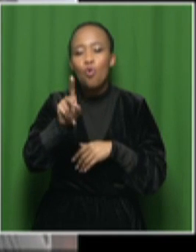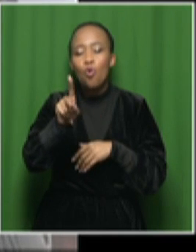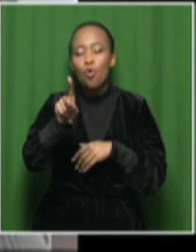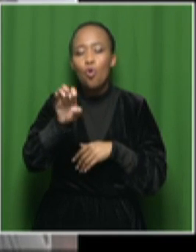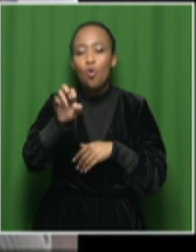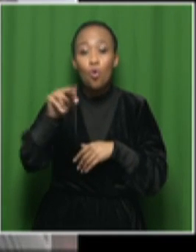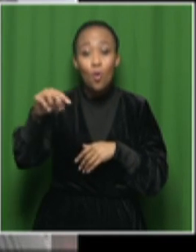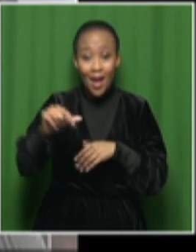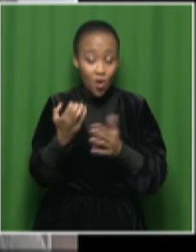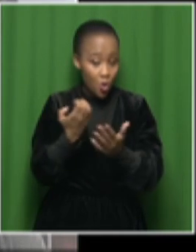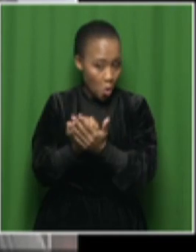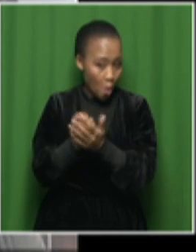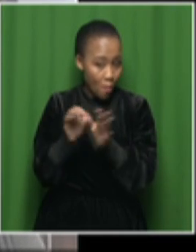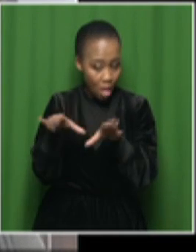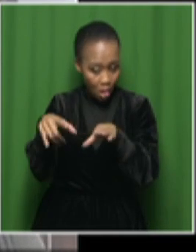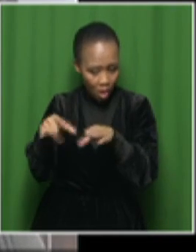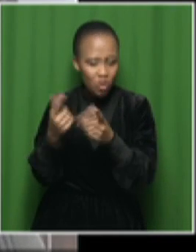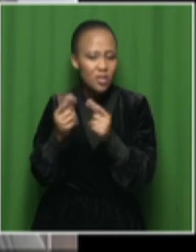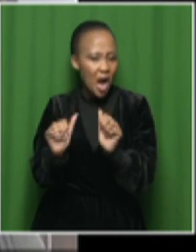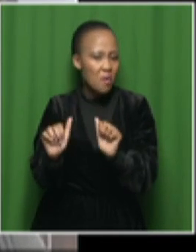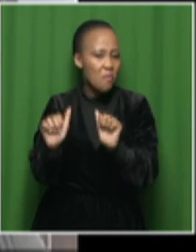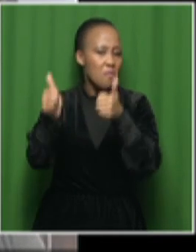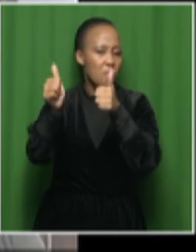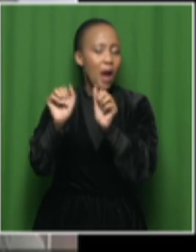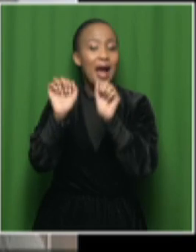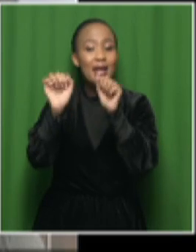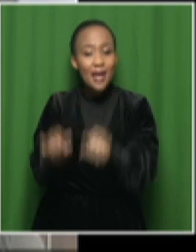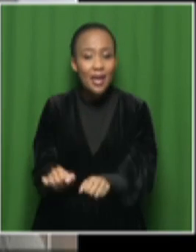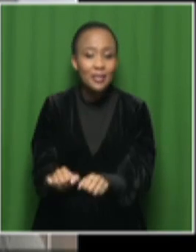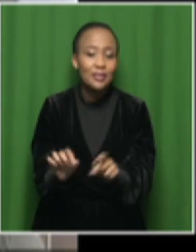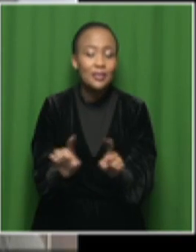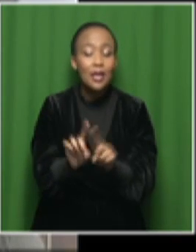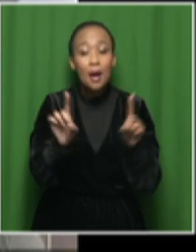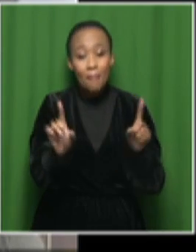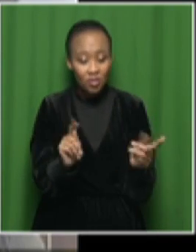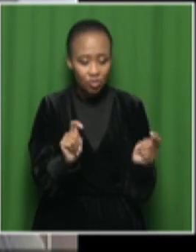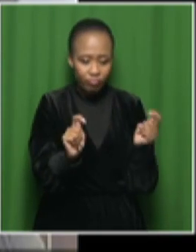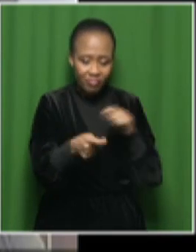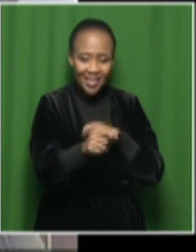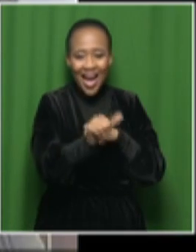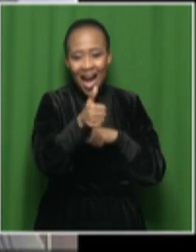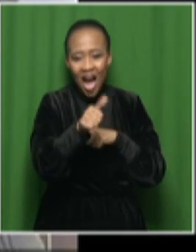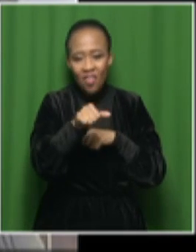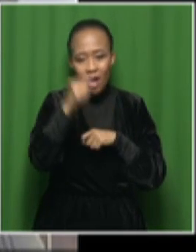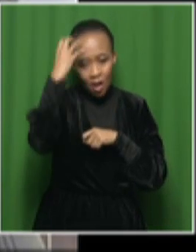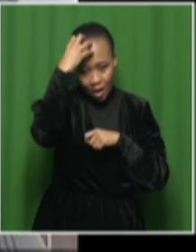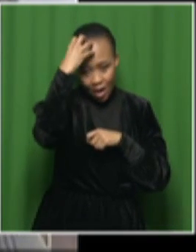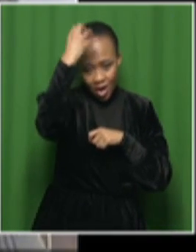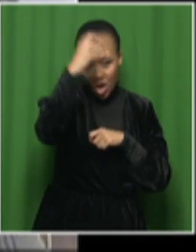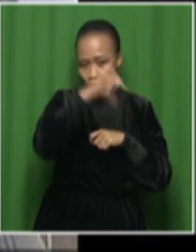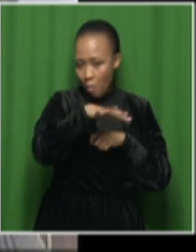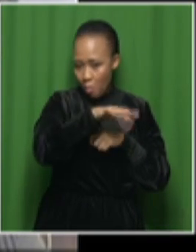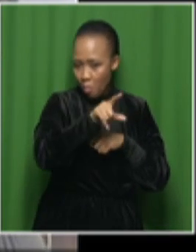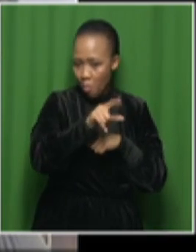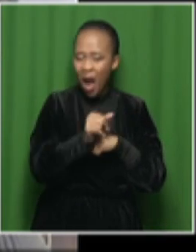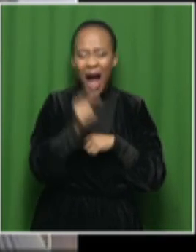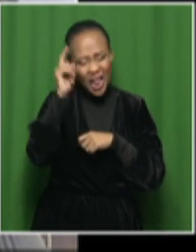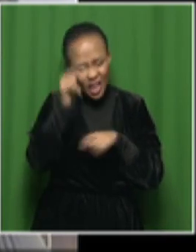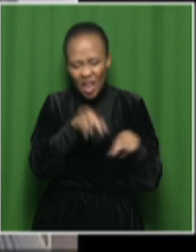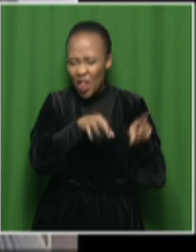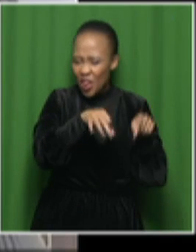done very well, but those models have not been transmitted to other kingdoms. I think there's about 13 of them, and so on. So those are